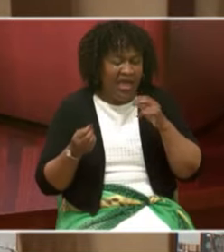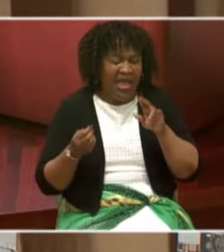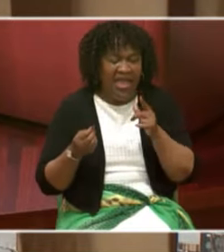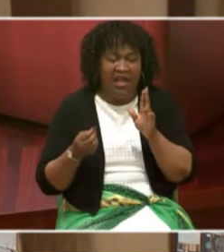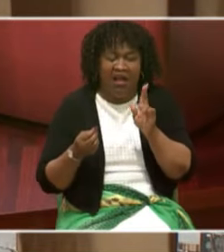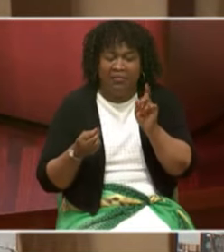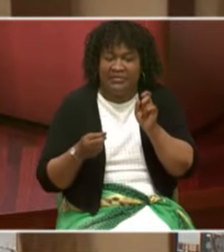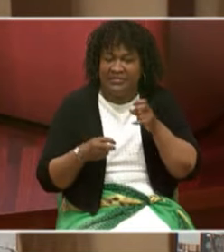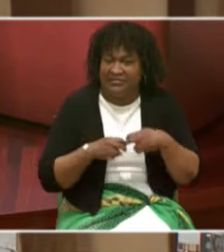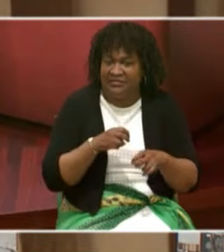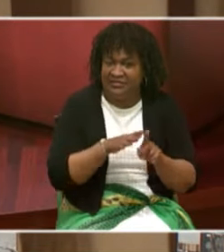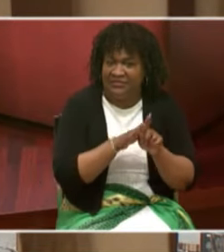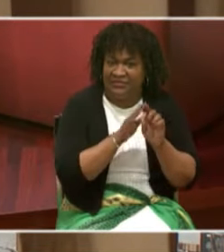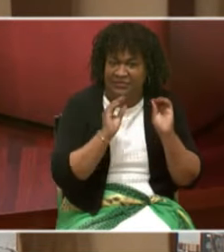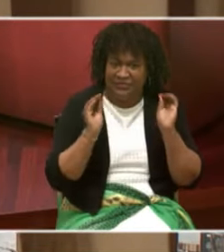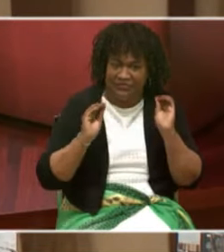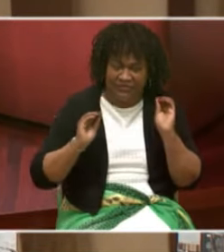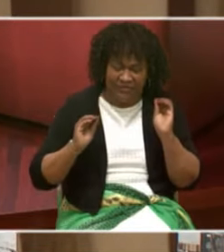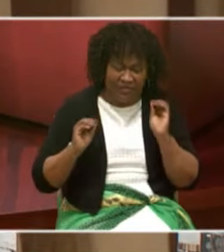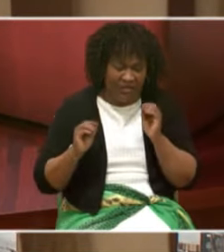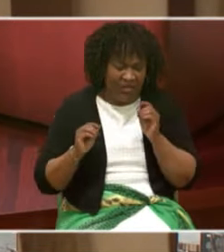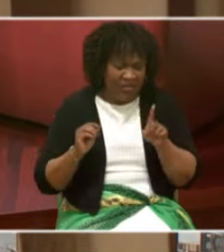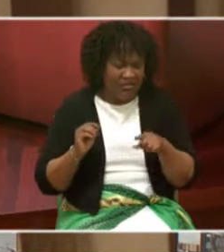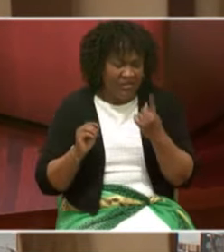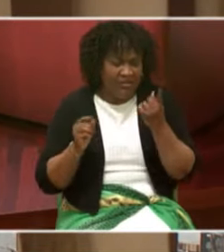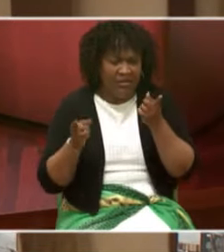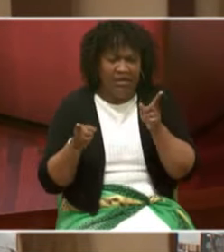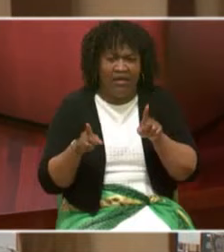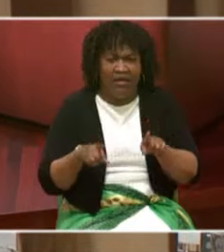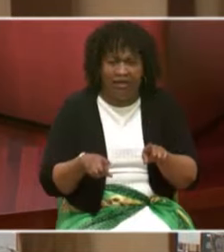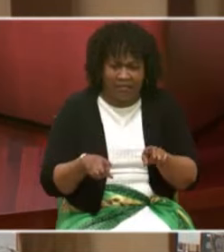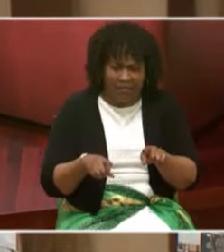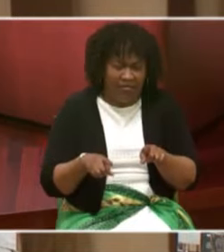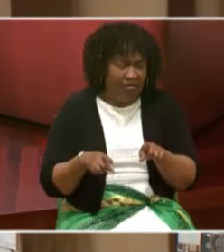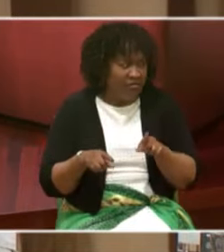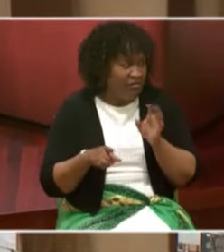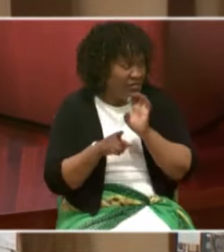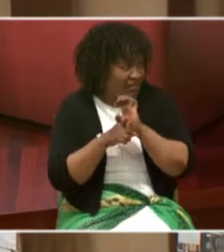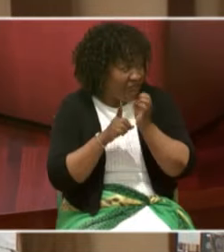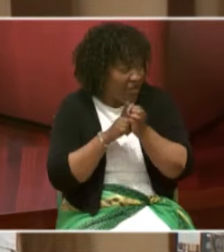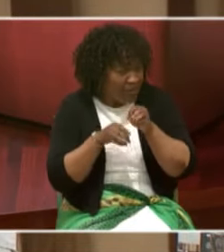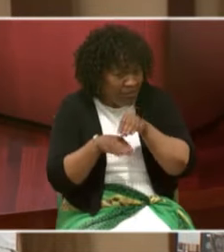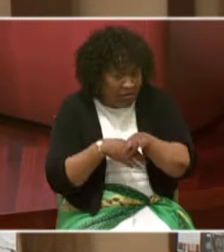as a means, a way of showing